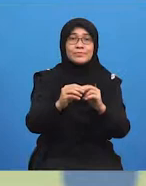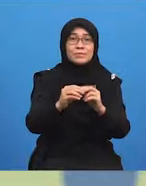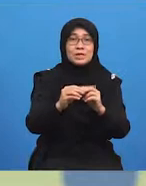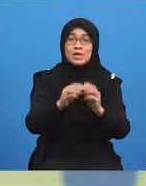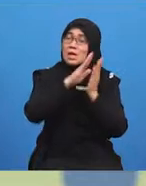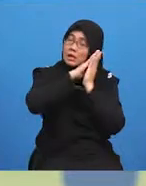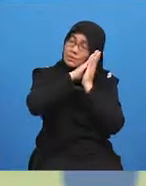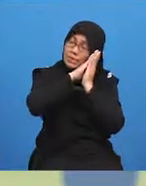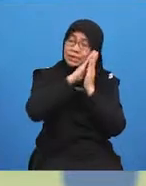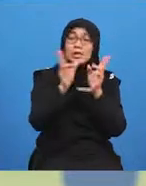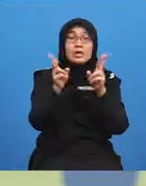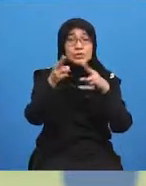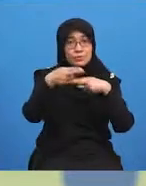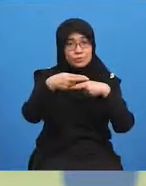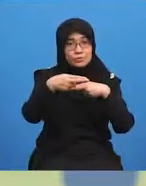bedroom,